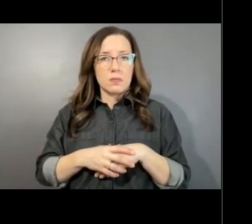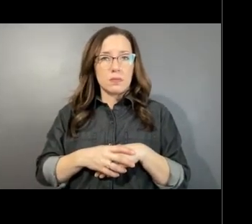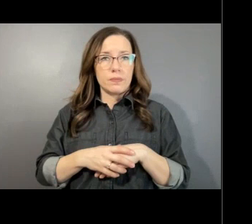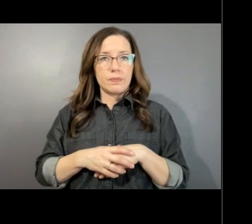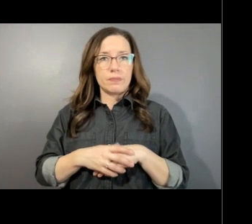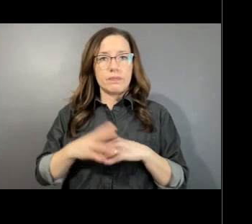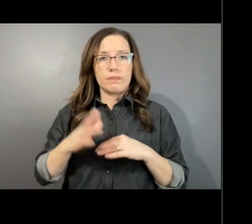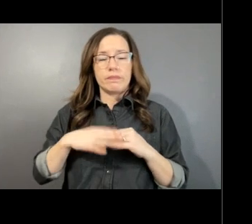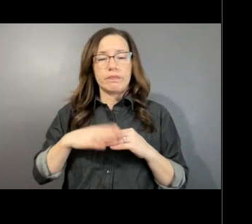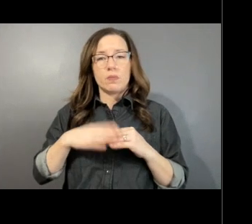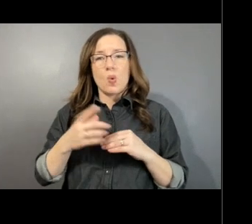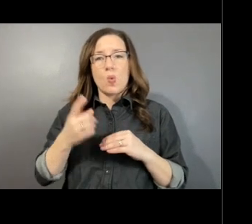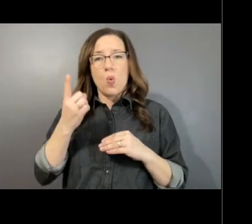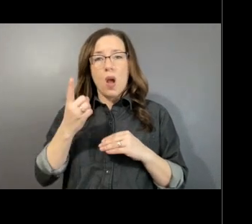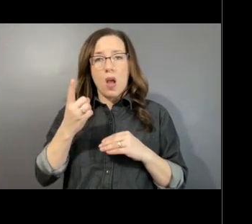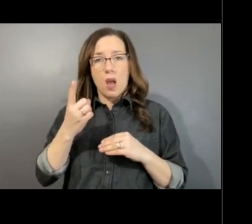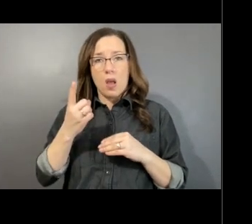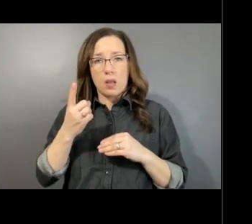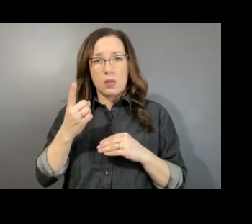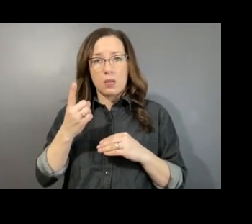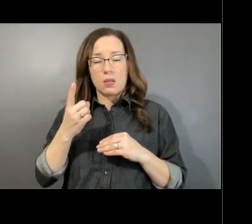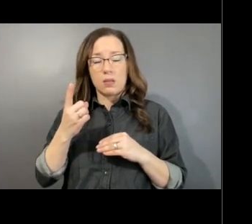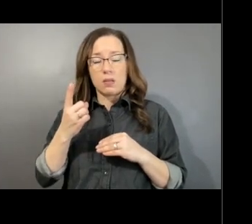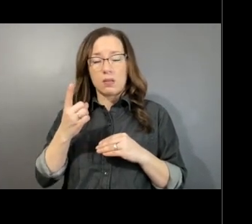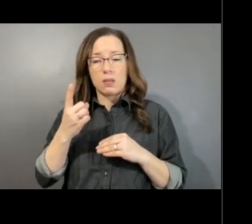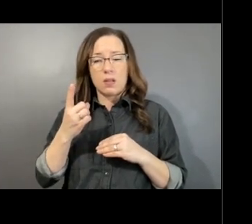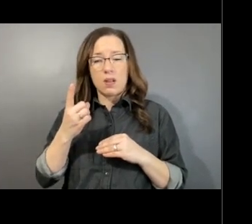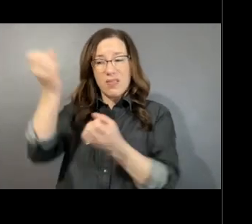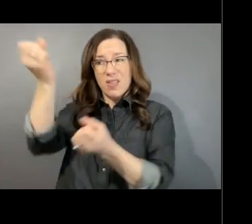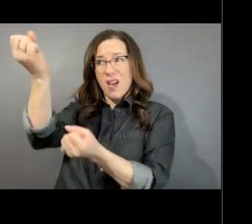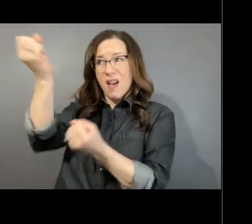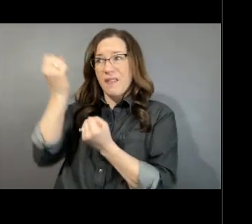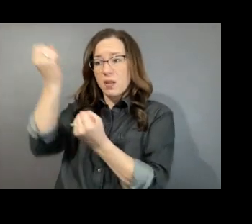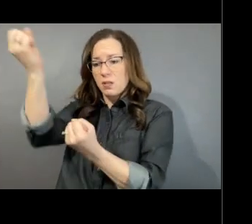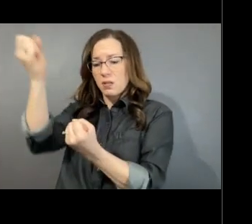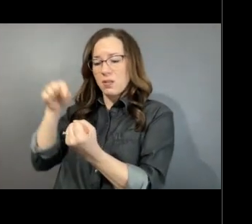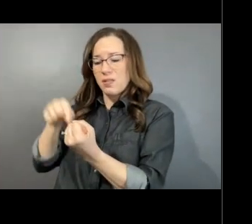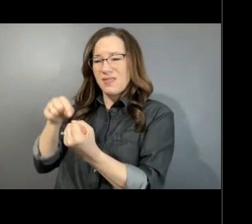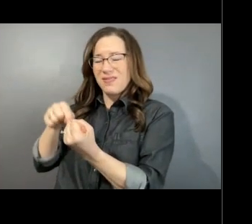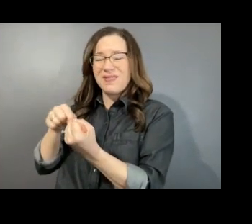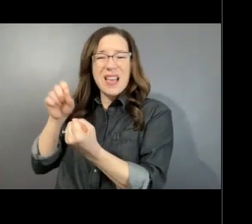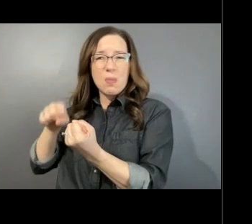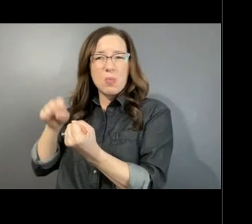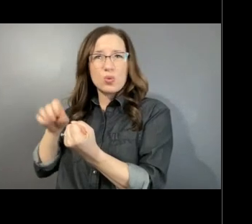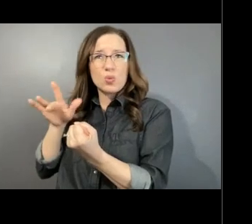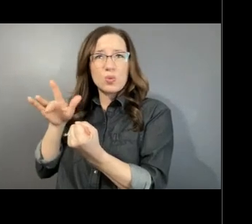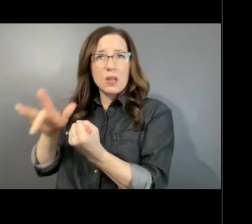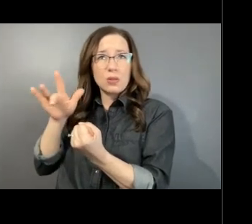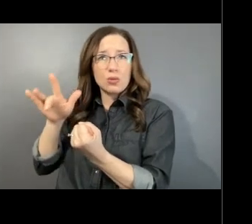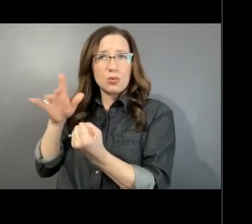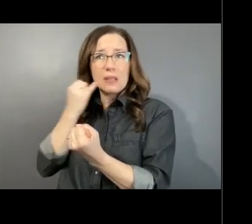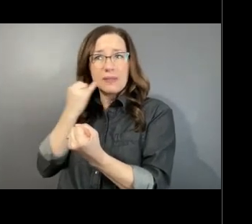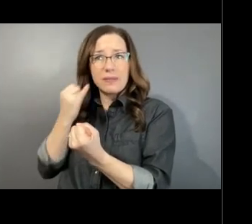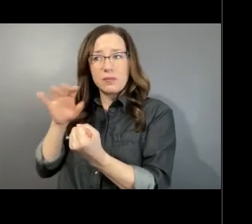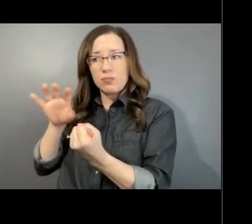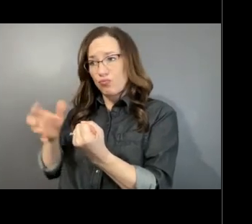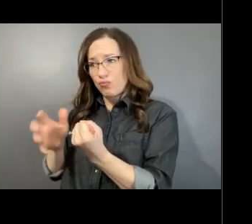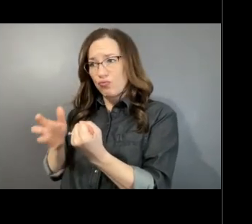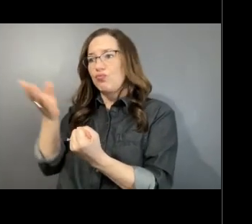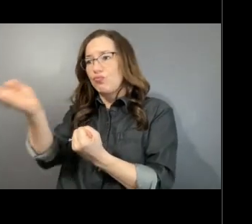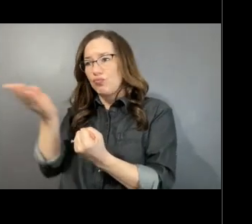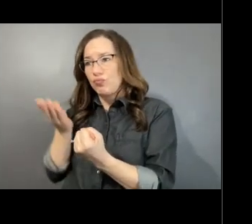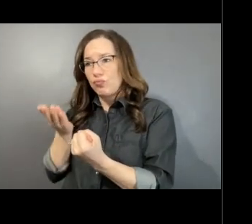oven interior and its controls should be within the reach range of a seated person, even